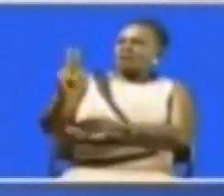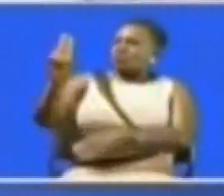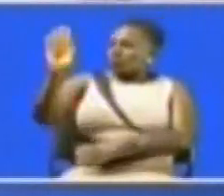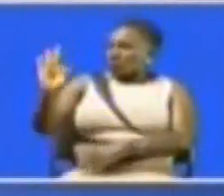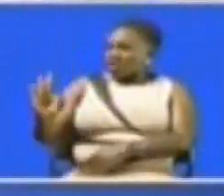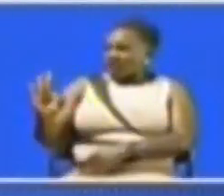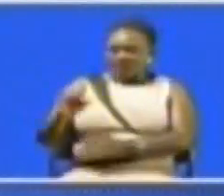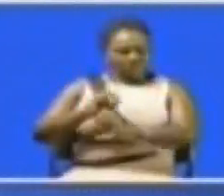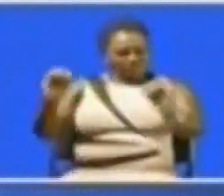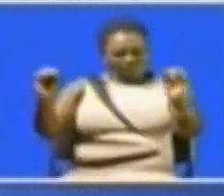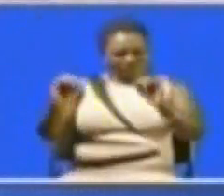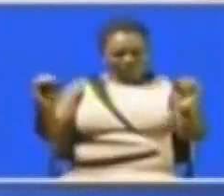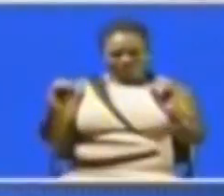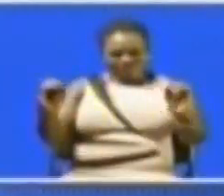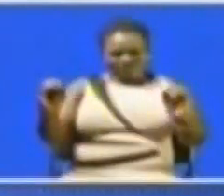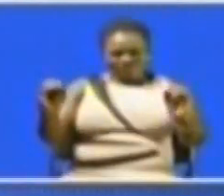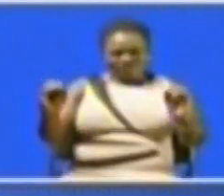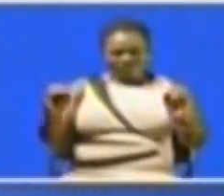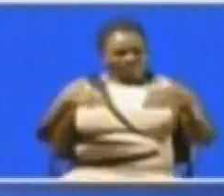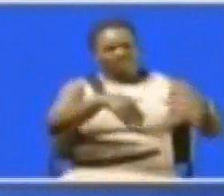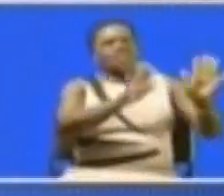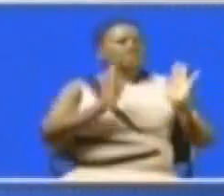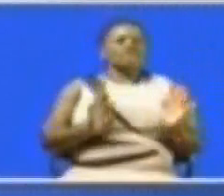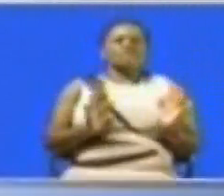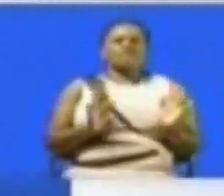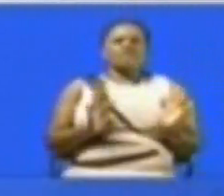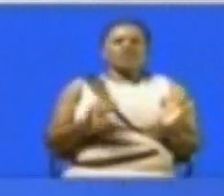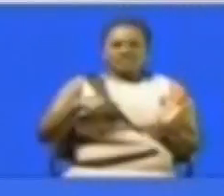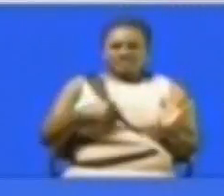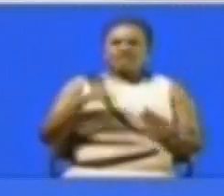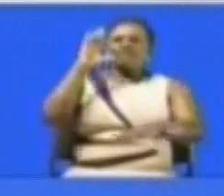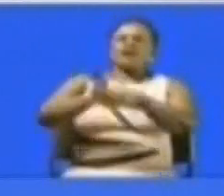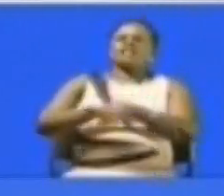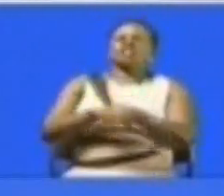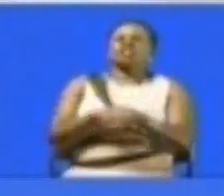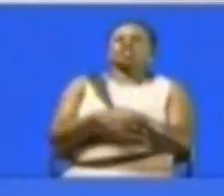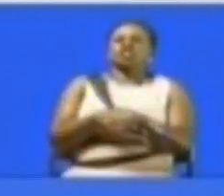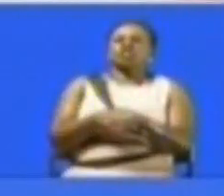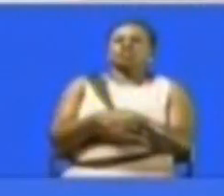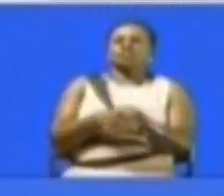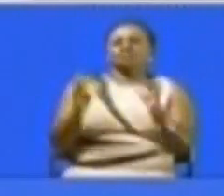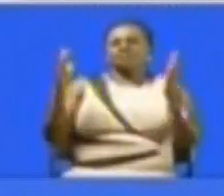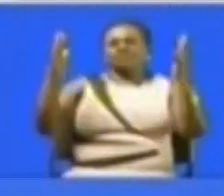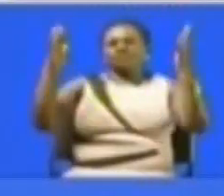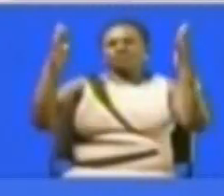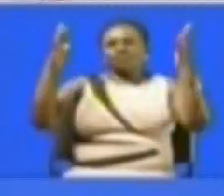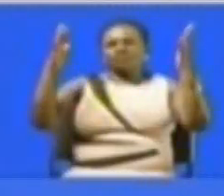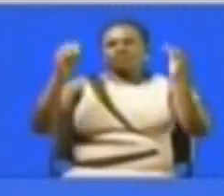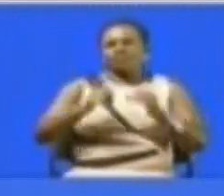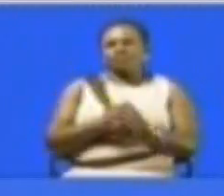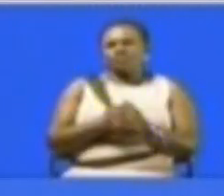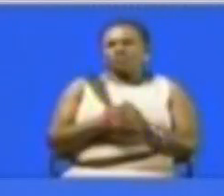two-thirds anymore. Yes. Keep it. Yes. We are going for it. Yes. Let's go for it.